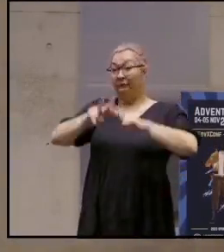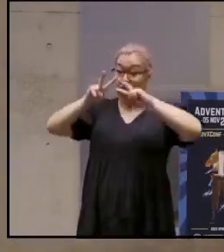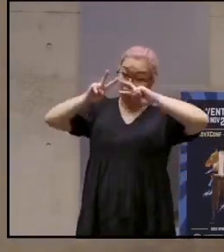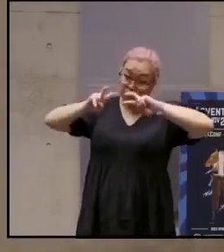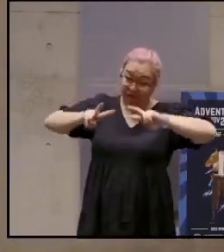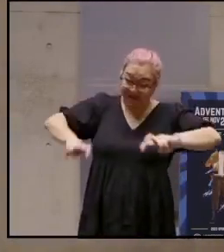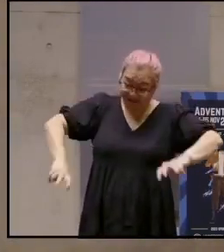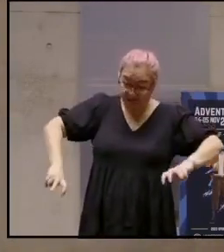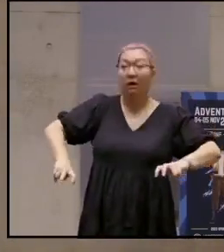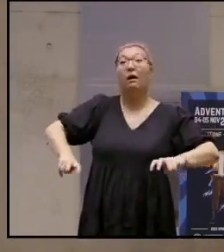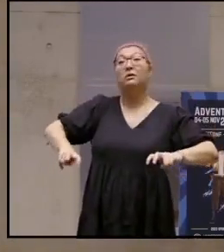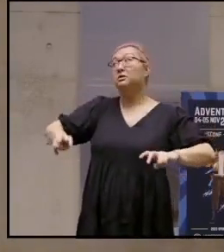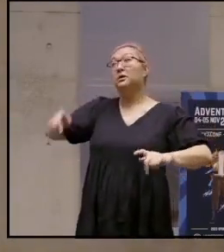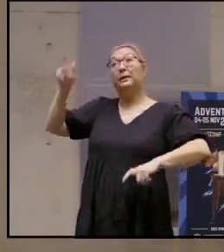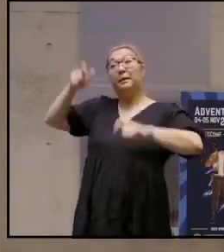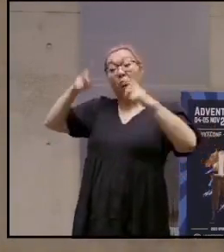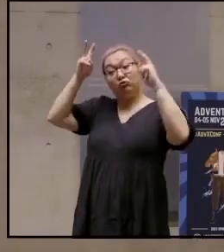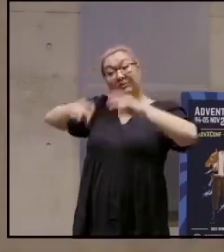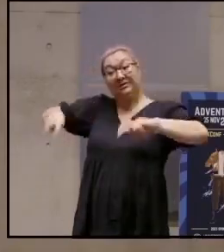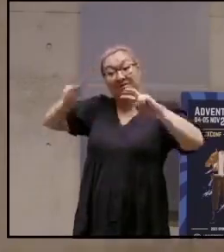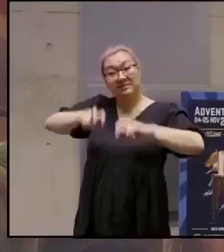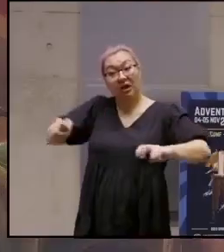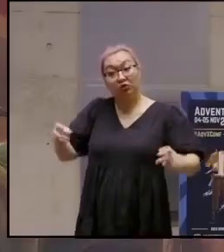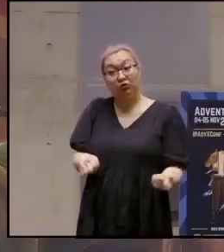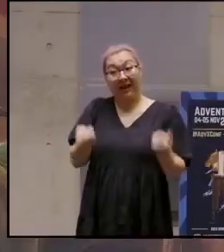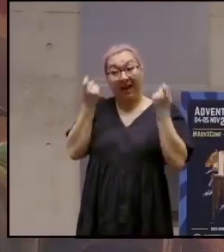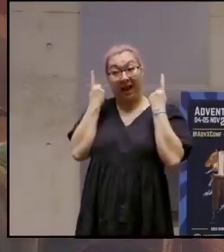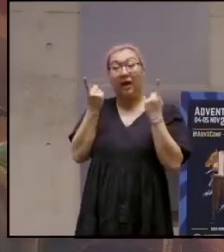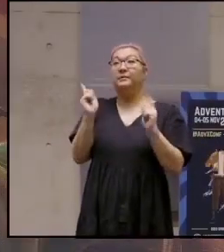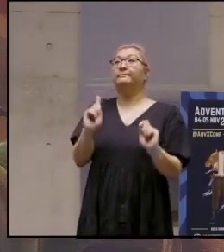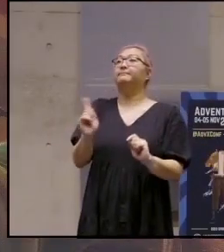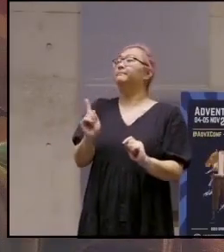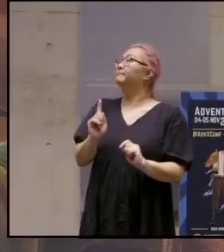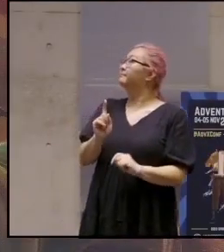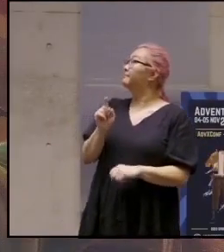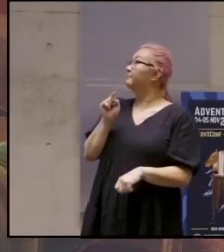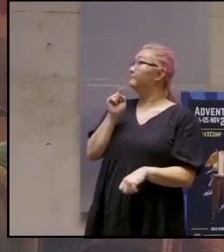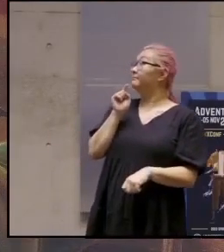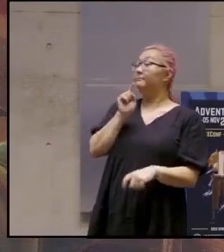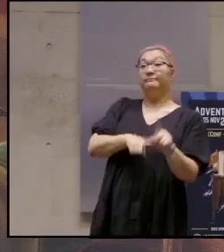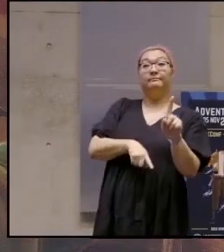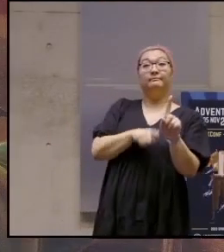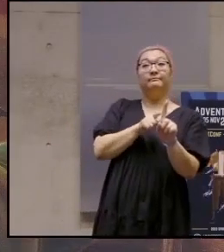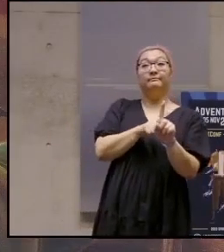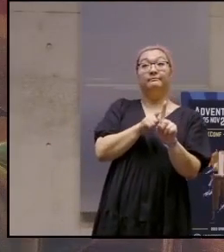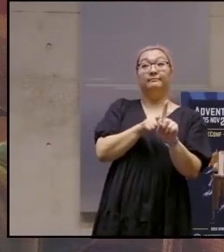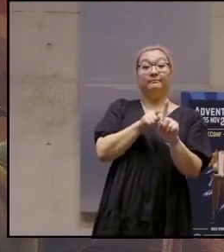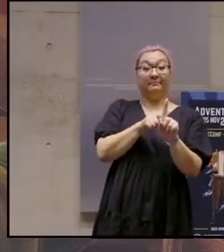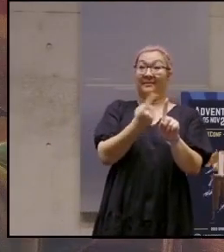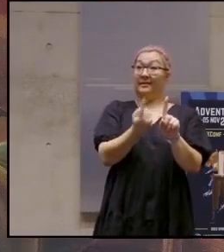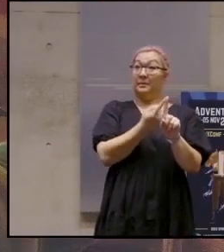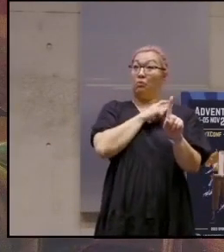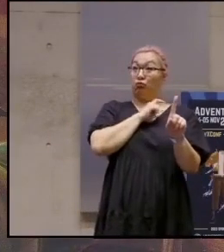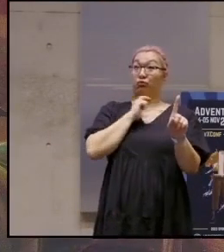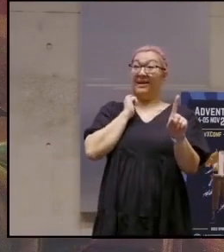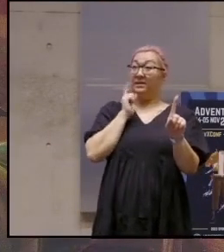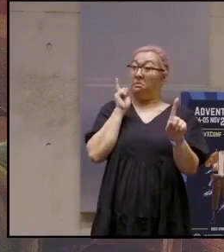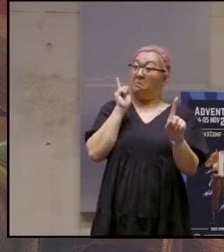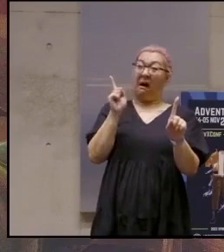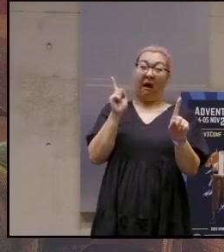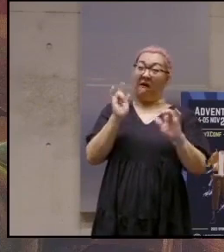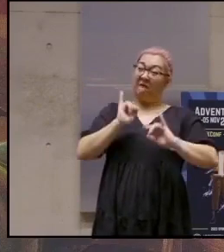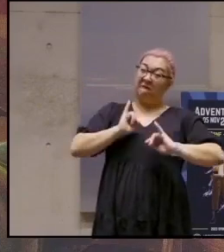the fact that during this phase of the conflict, Hidalgo was known for violence and